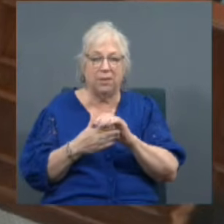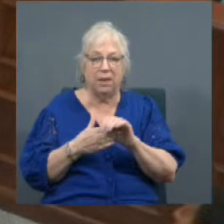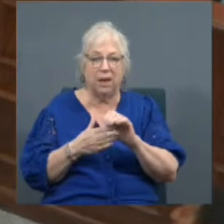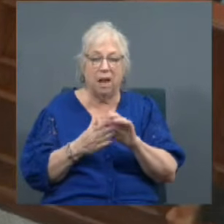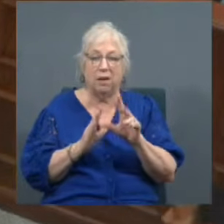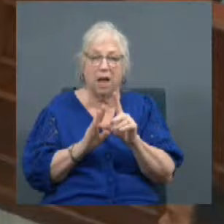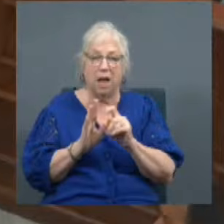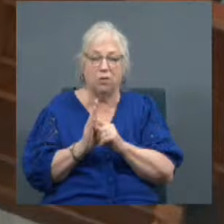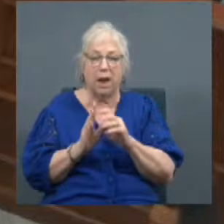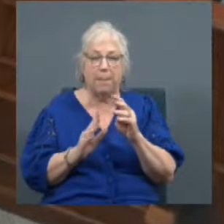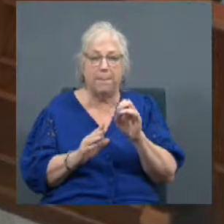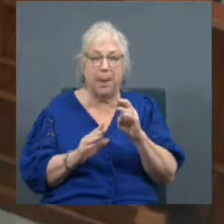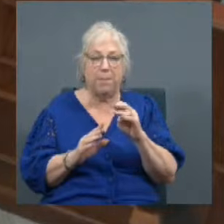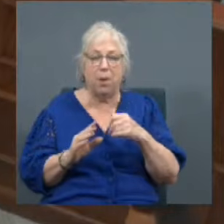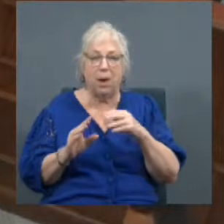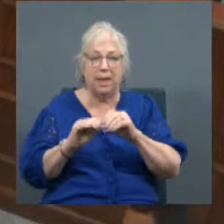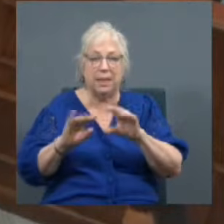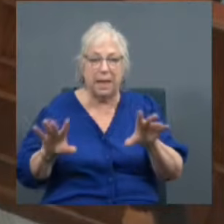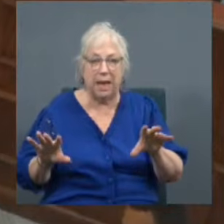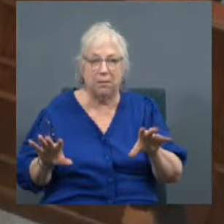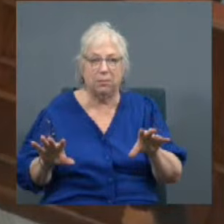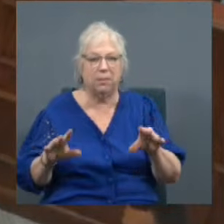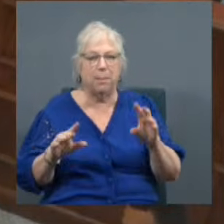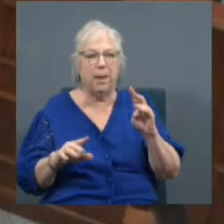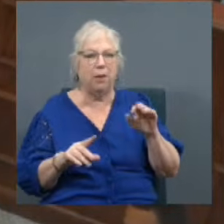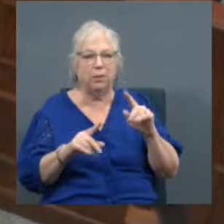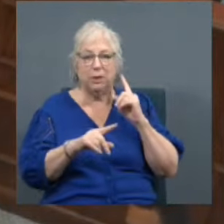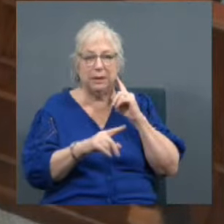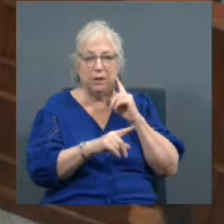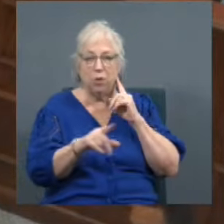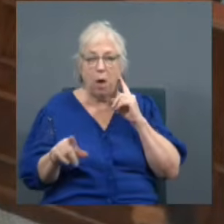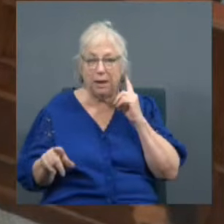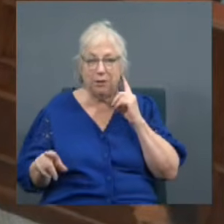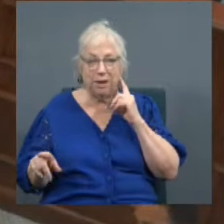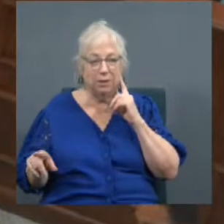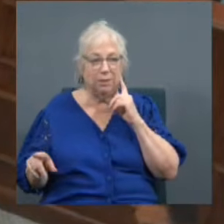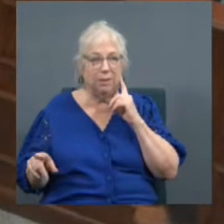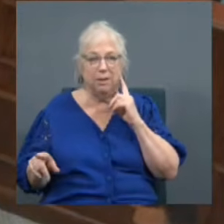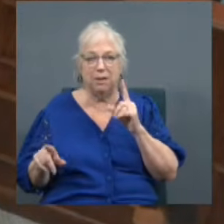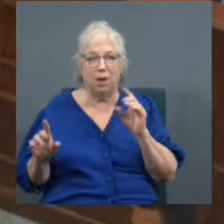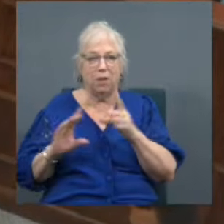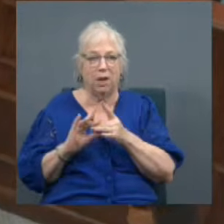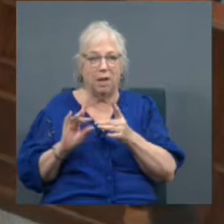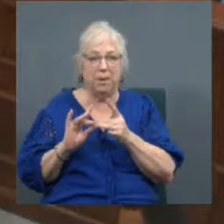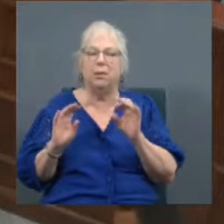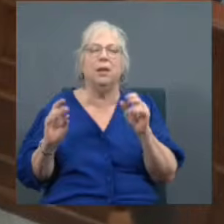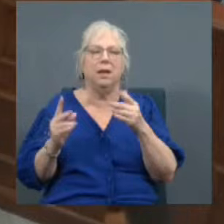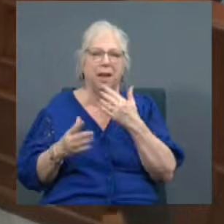sent out to you guys? Everybody hear that? No comments? Thank you.